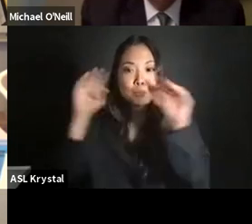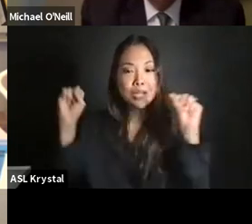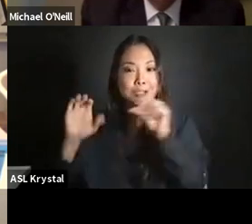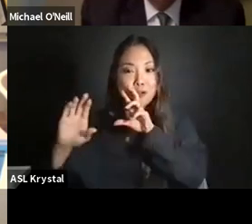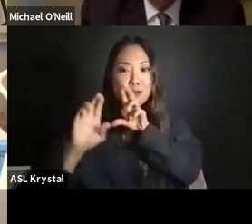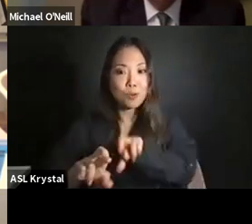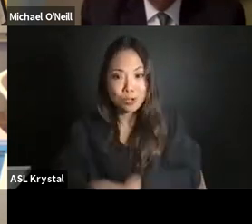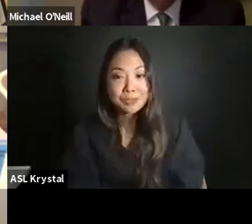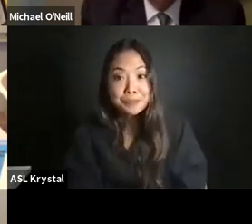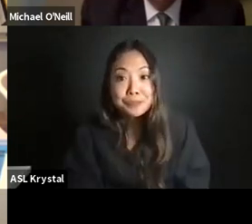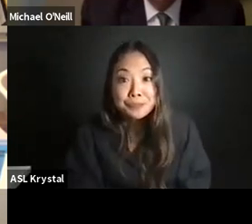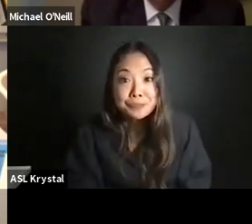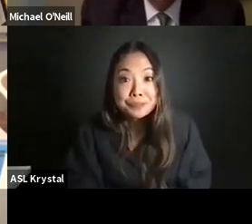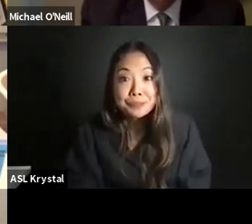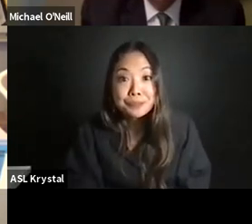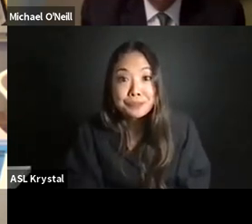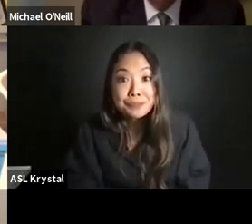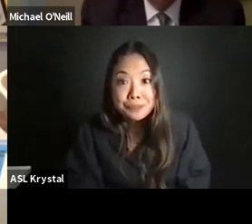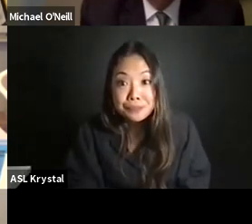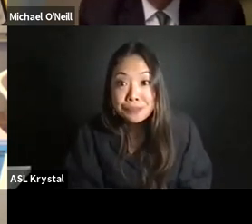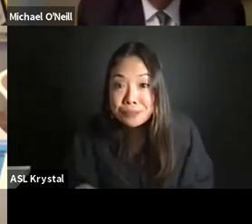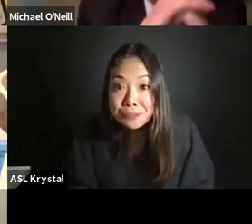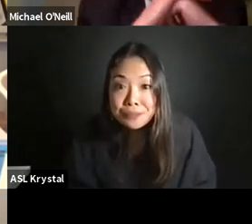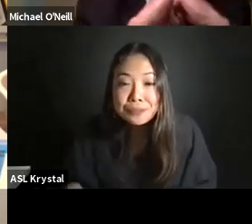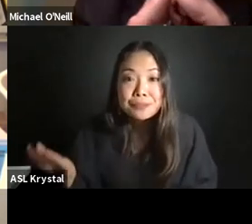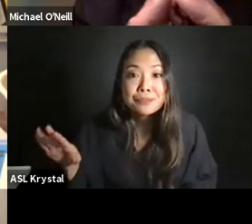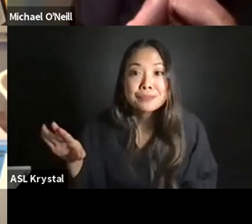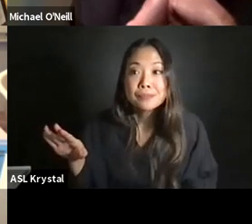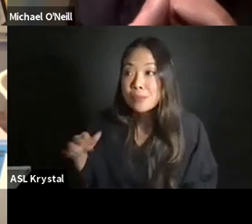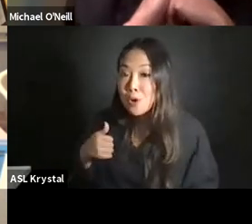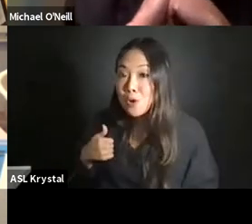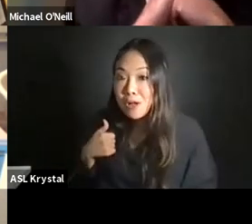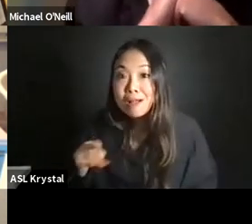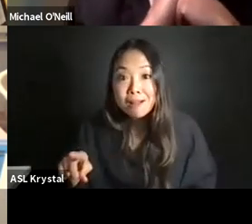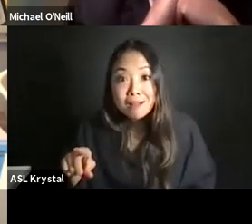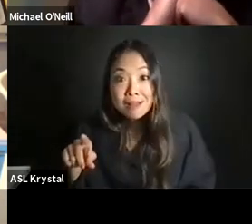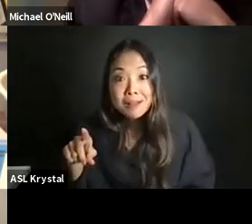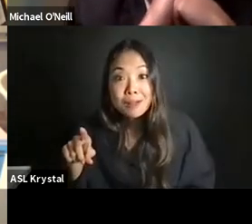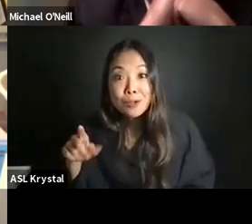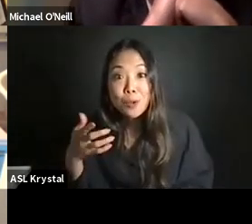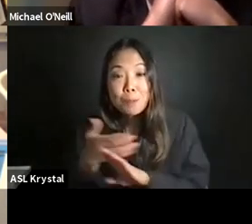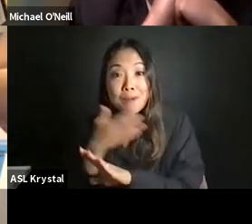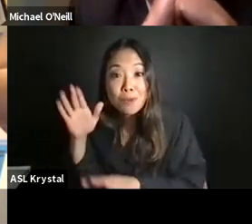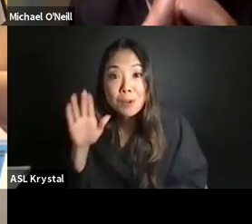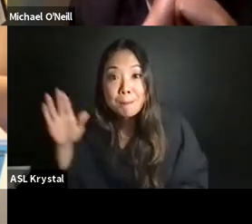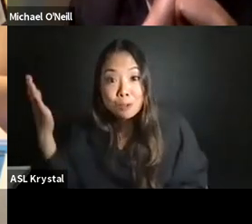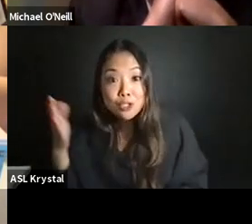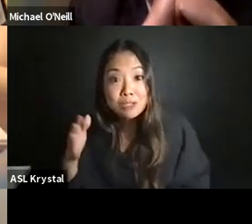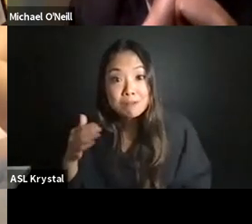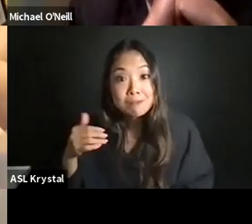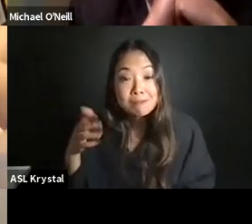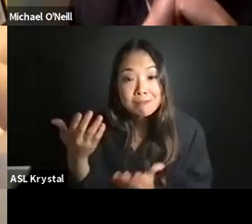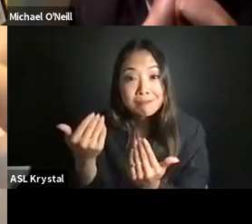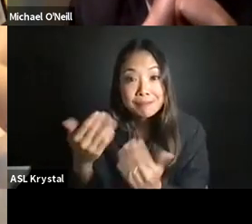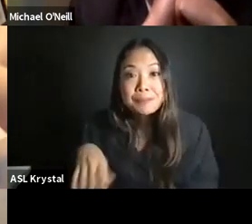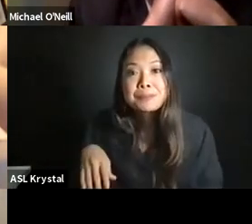tonight i'm sorry excuse me yes before we go for yeah mr adair you have another comment so a quick question just on uh if there was an